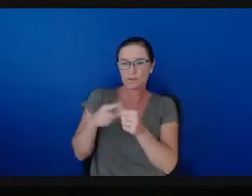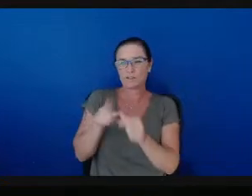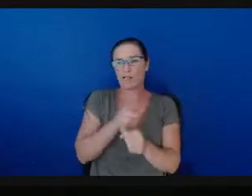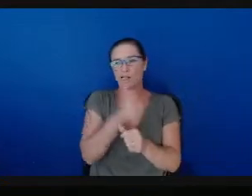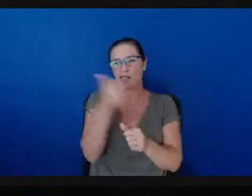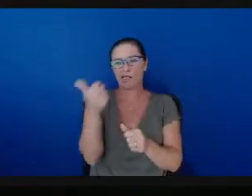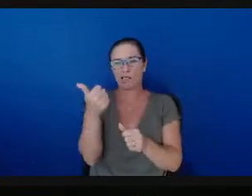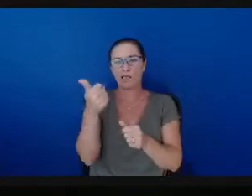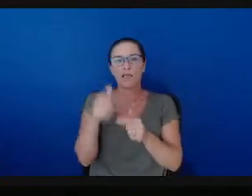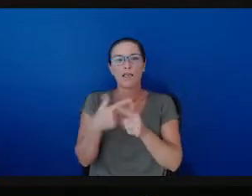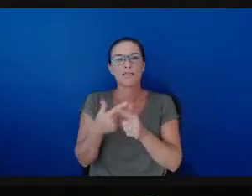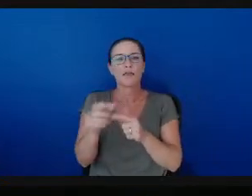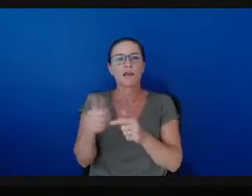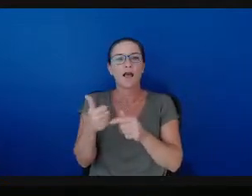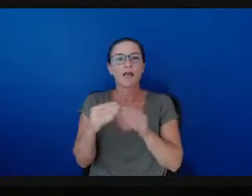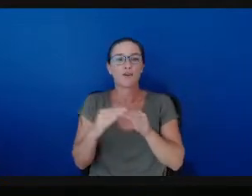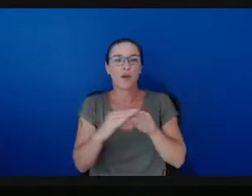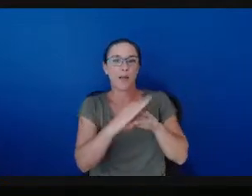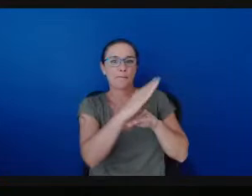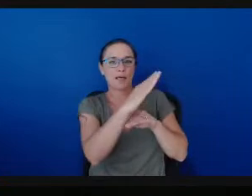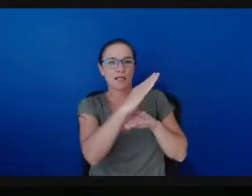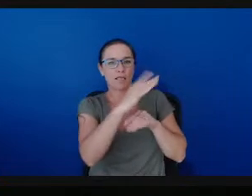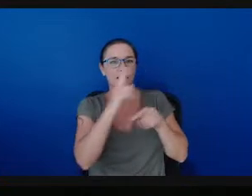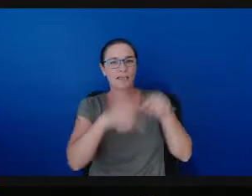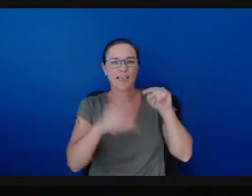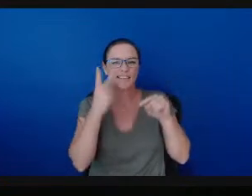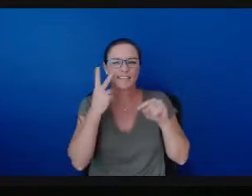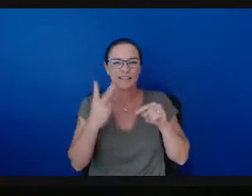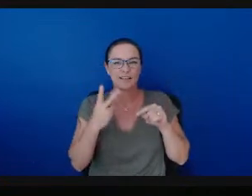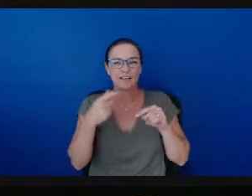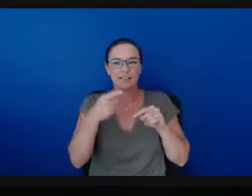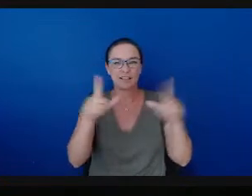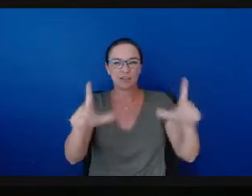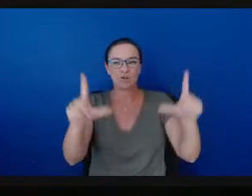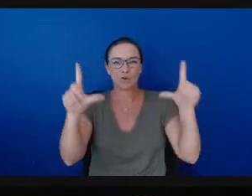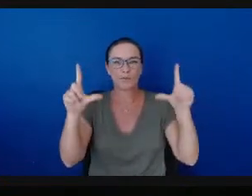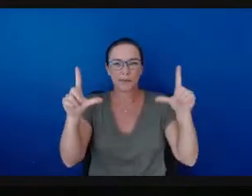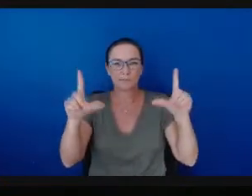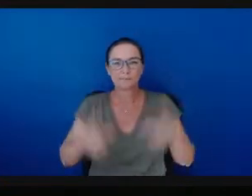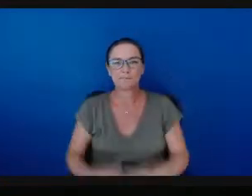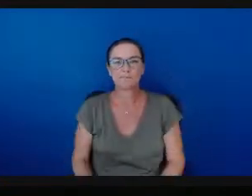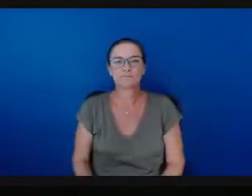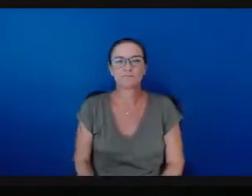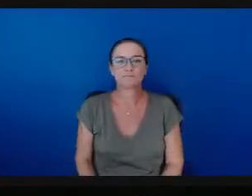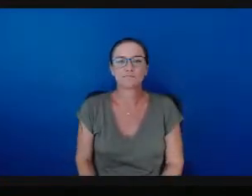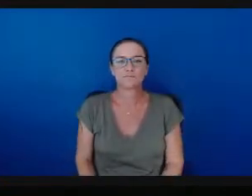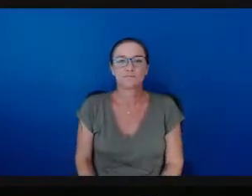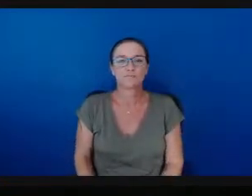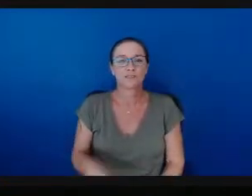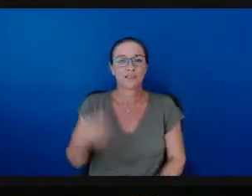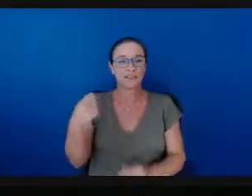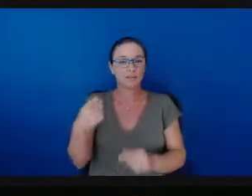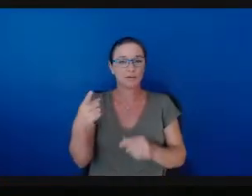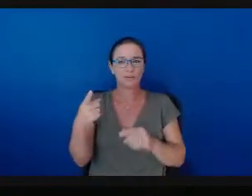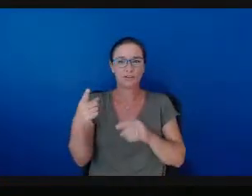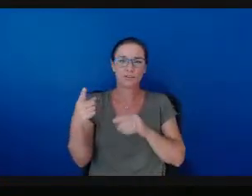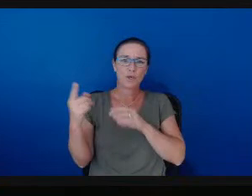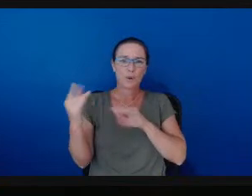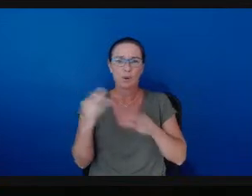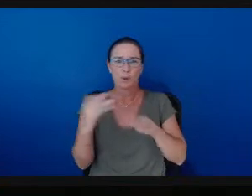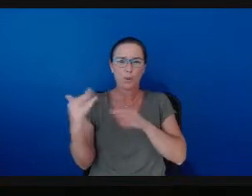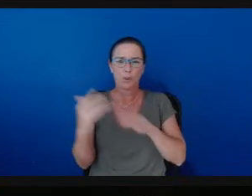lot more stuff uphill to the left. We also can see they're really zoomed in on this little intersection point, which was quite vigorous last night, as you can tell